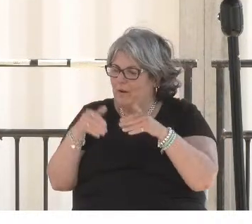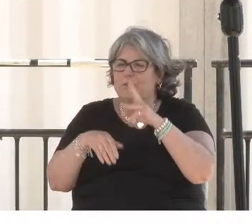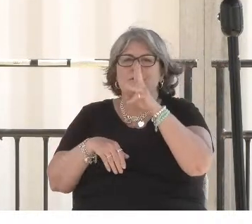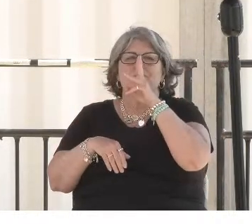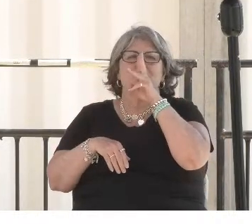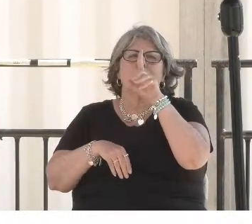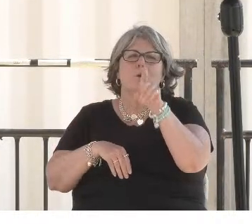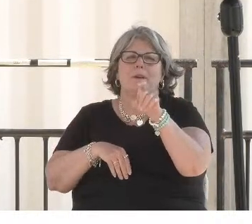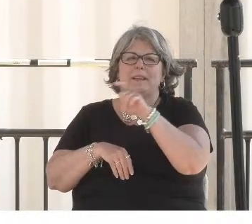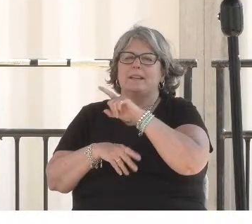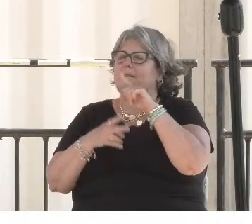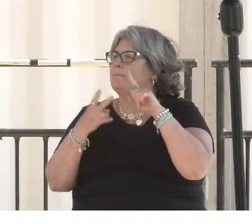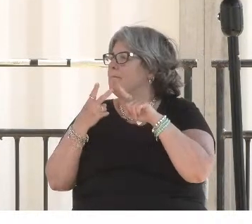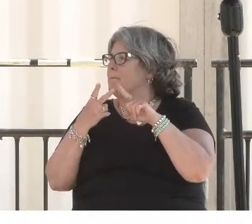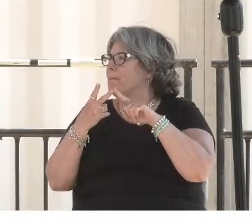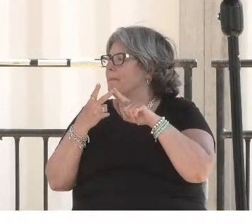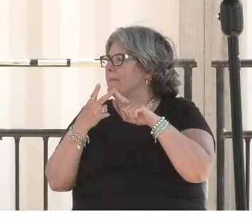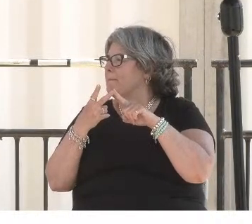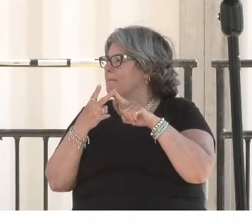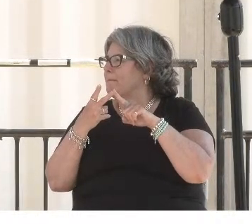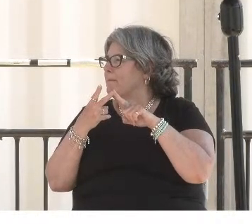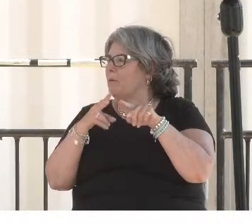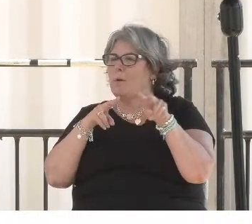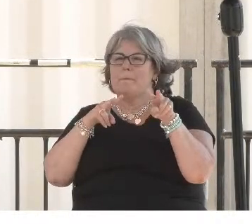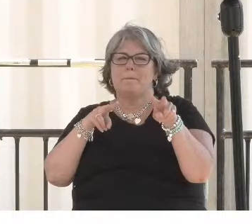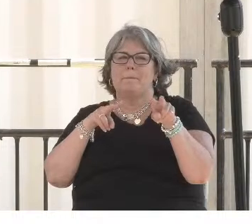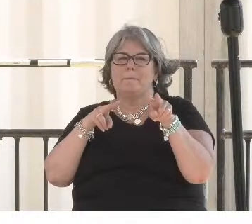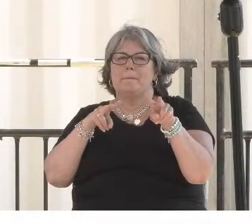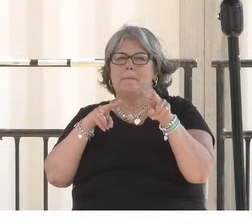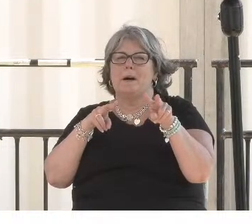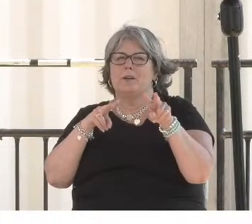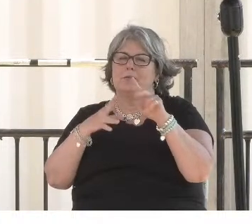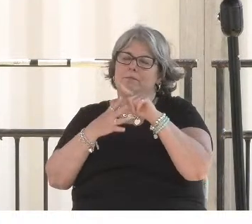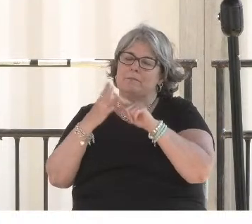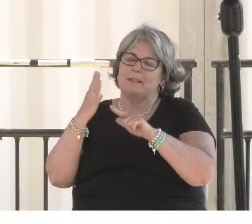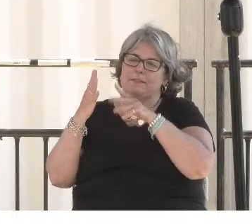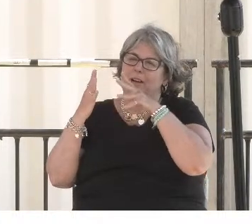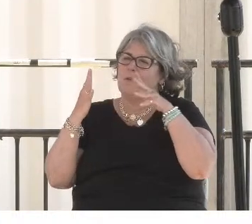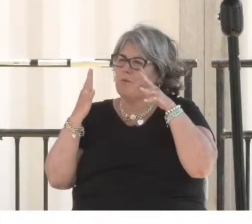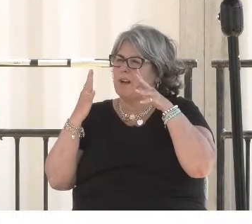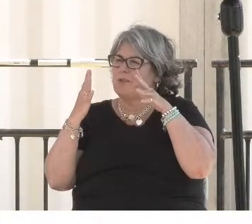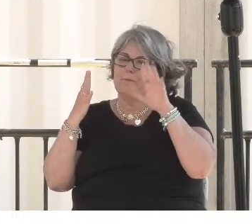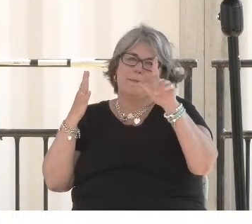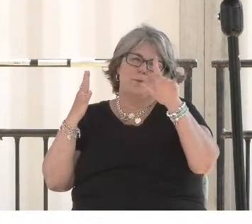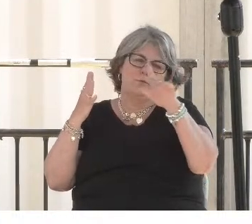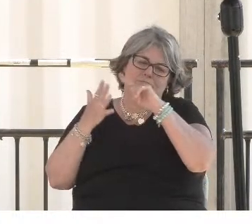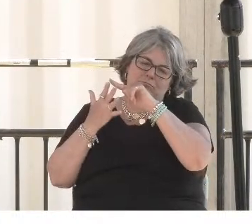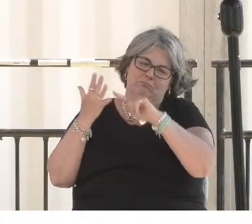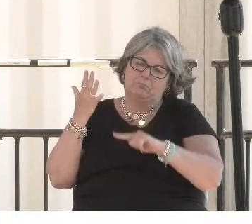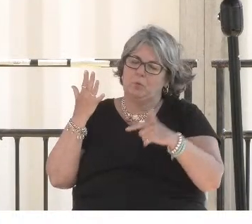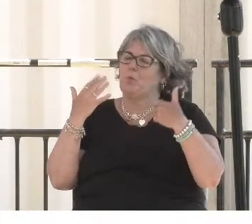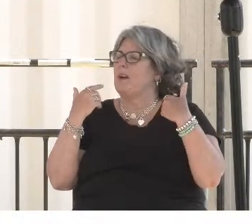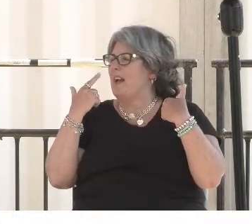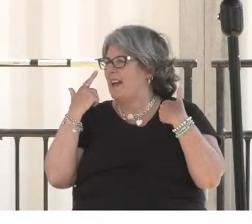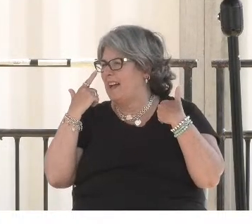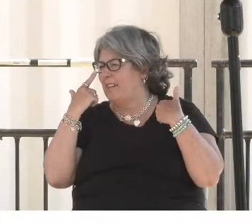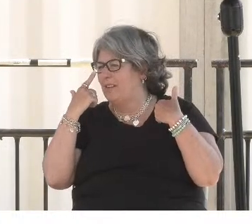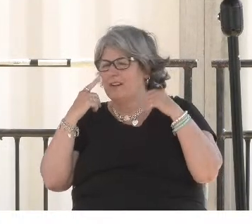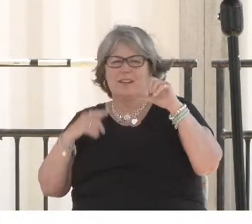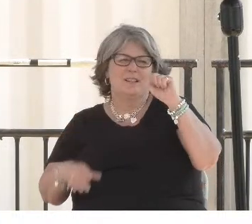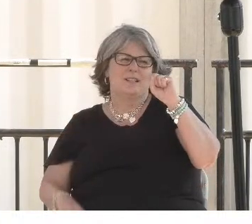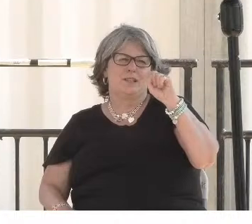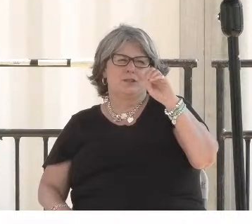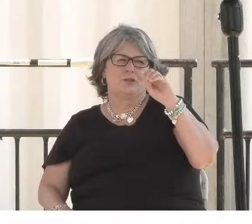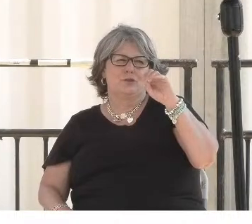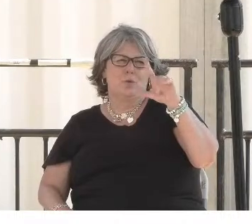need it. We also use, we're monitoring our soil in many of our ranches, and probably 25 of them, we have what soil